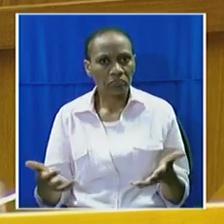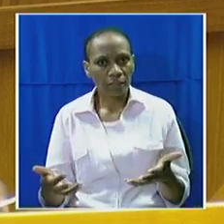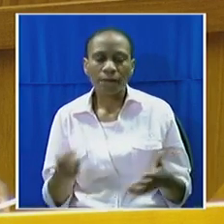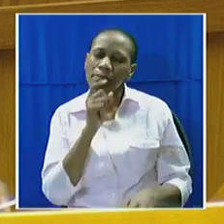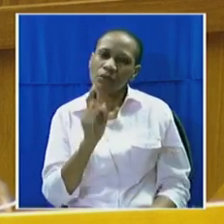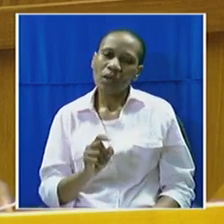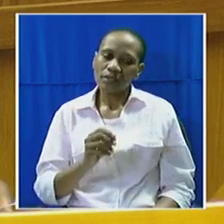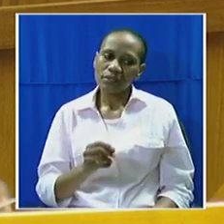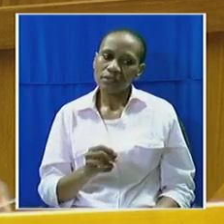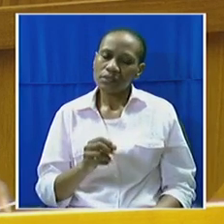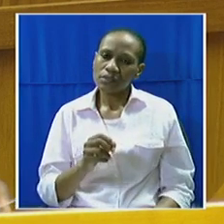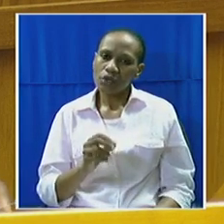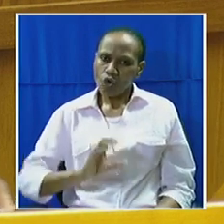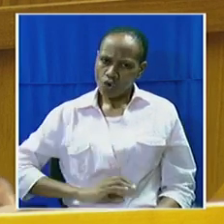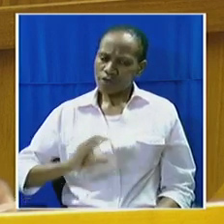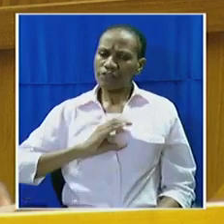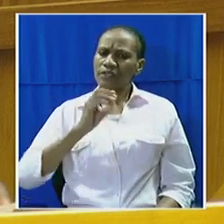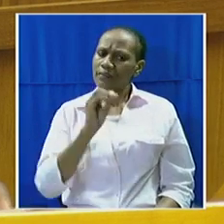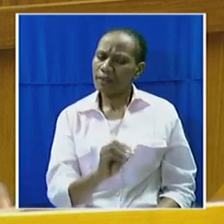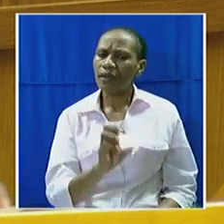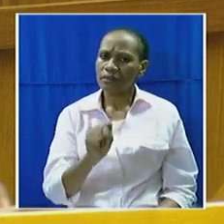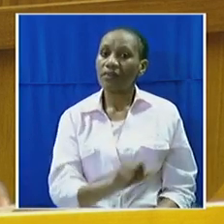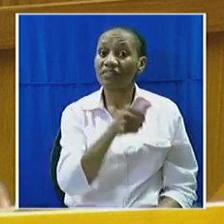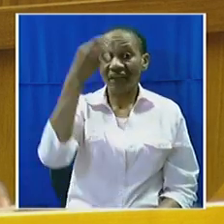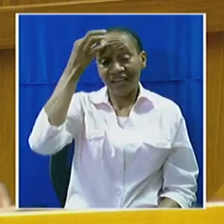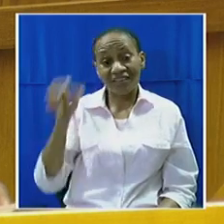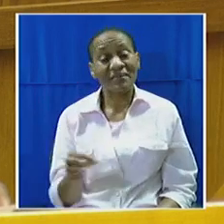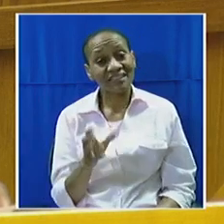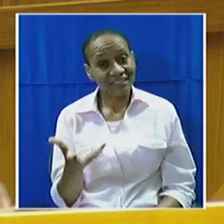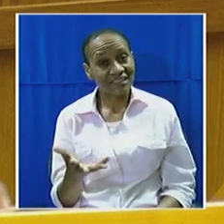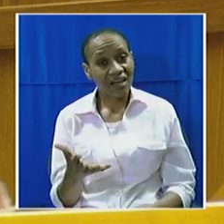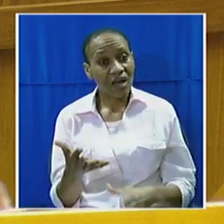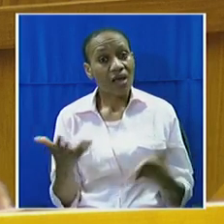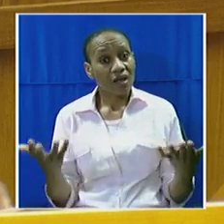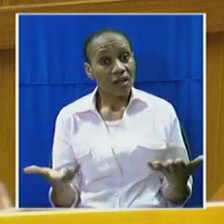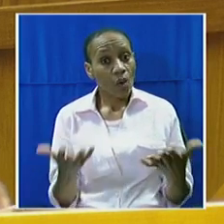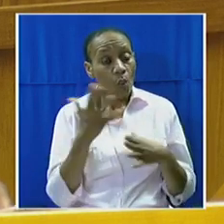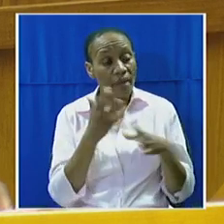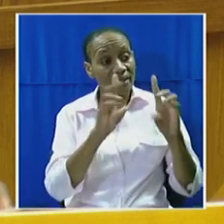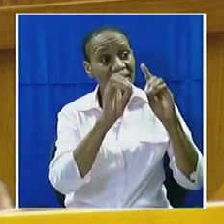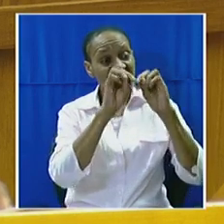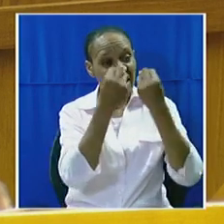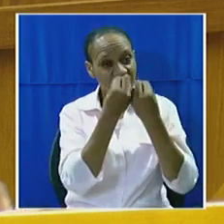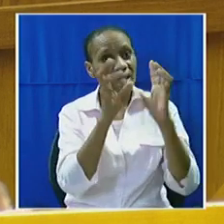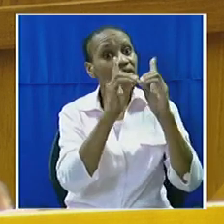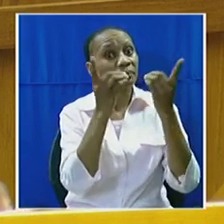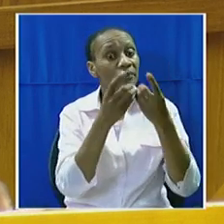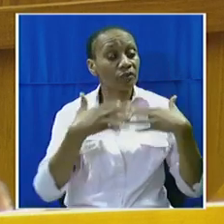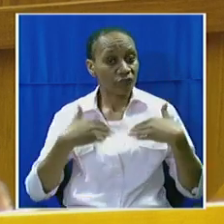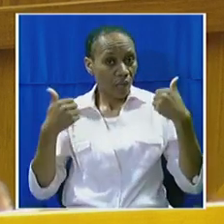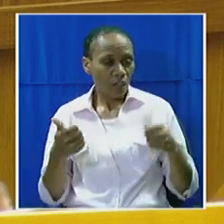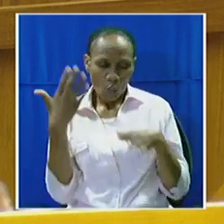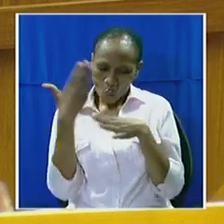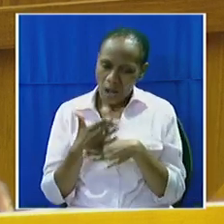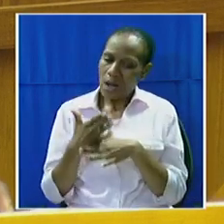gives confidence that the South African government, through the National Department of Health, is doing all within